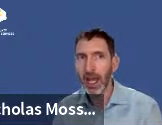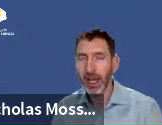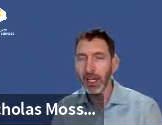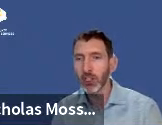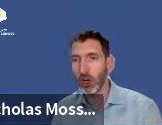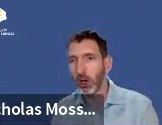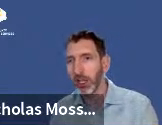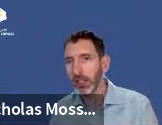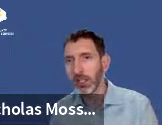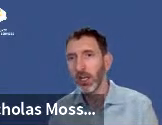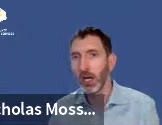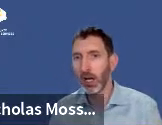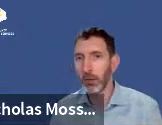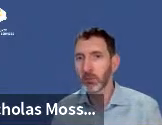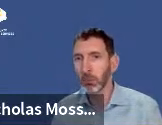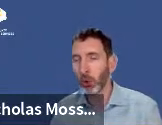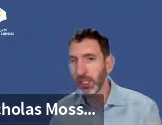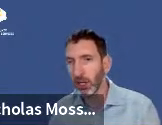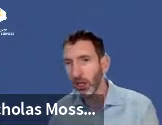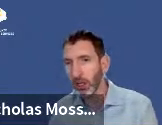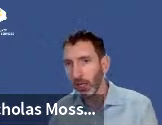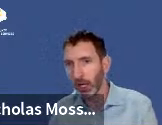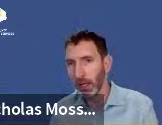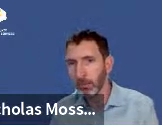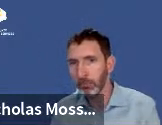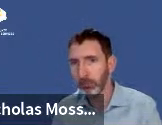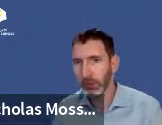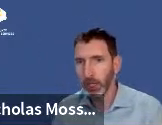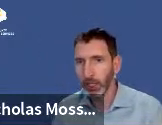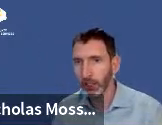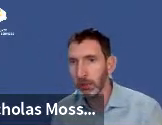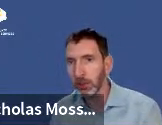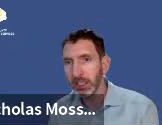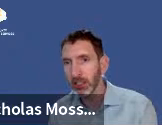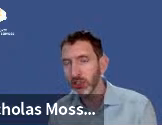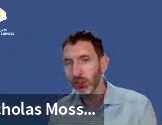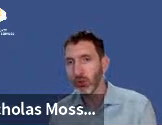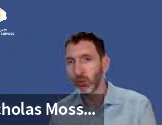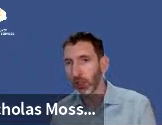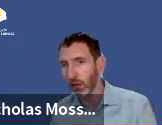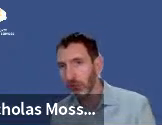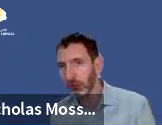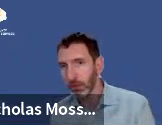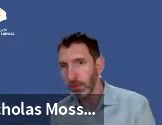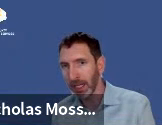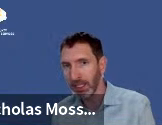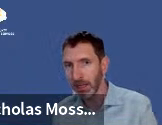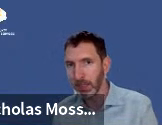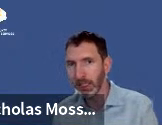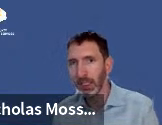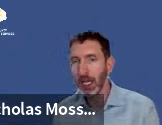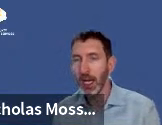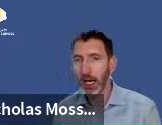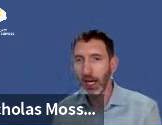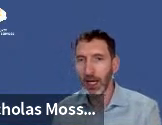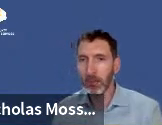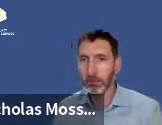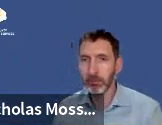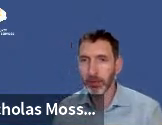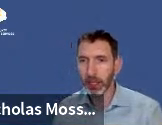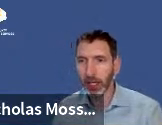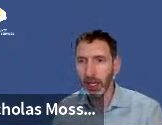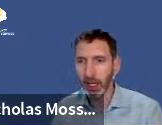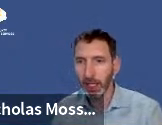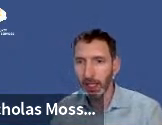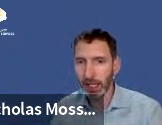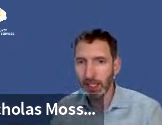work, and on supporting our communities to recover from the pandemic